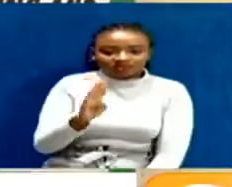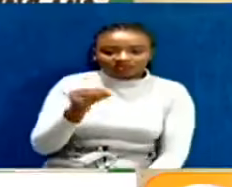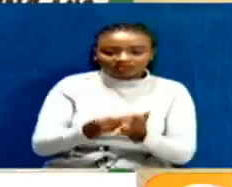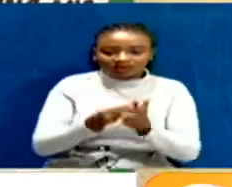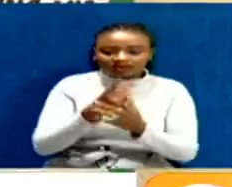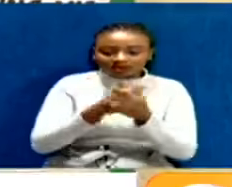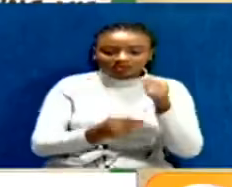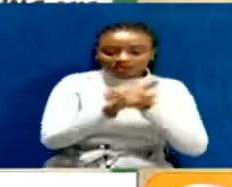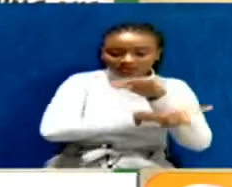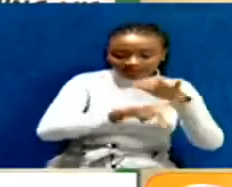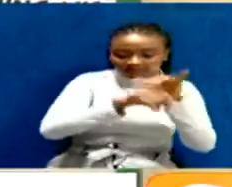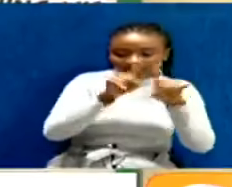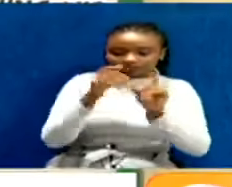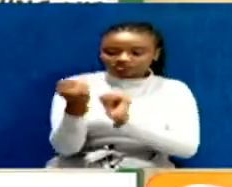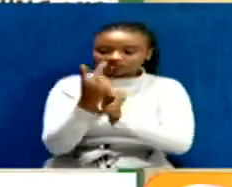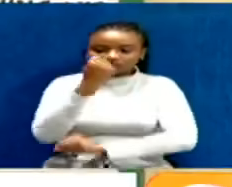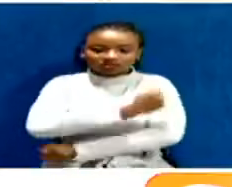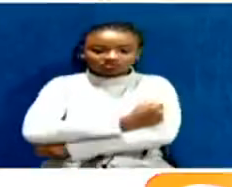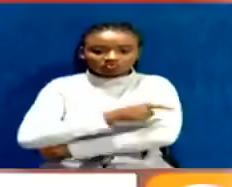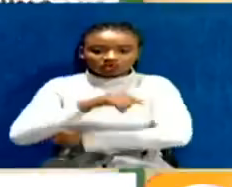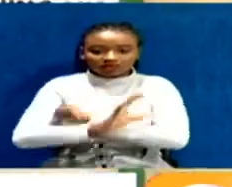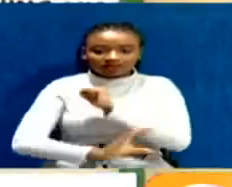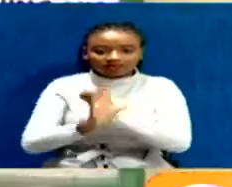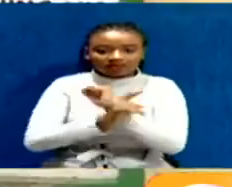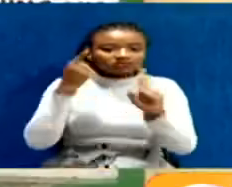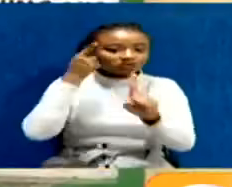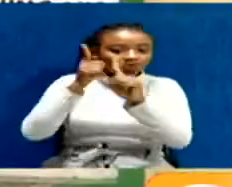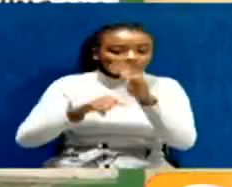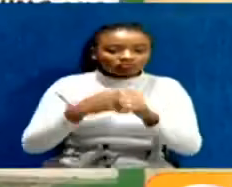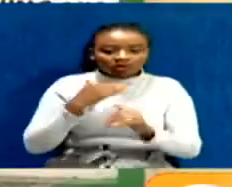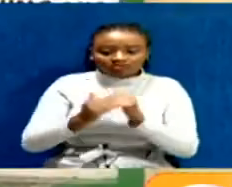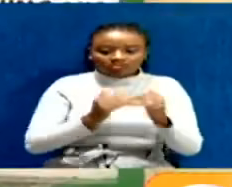across the country to ensure a smooth learning process. Marianne Nyambura, Citizen TV.